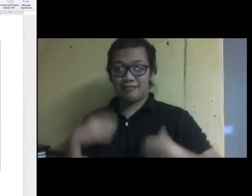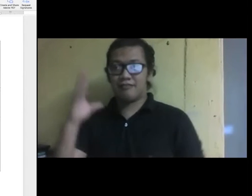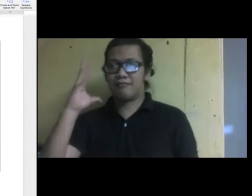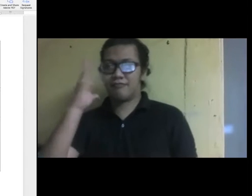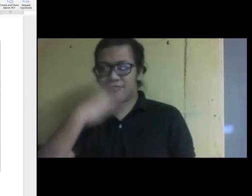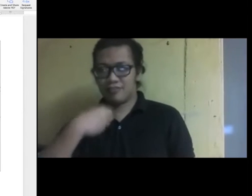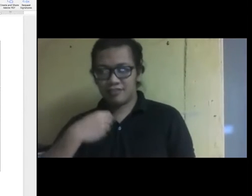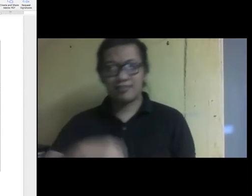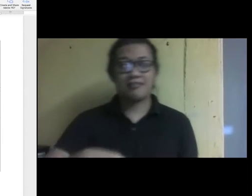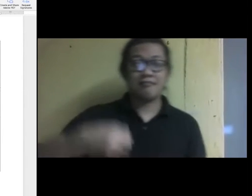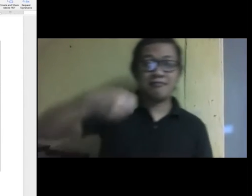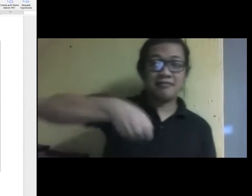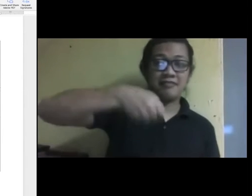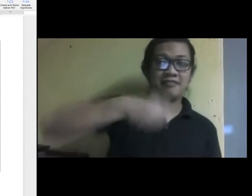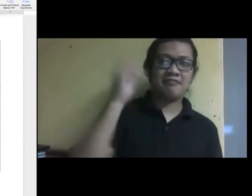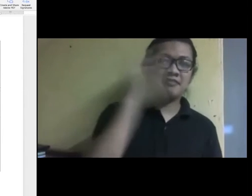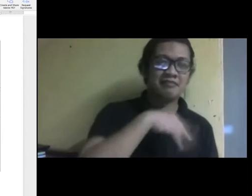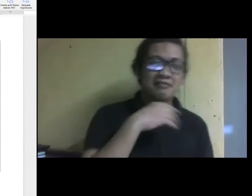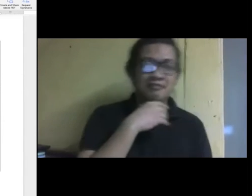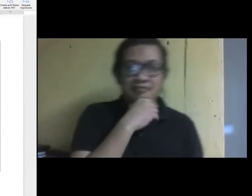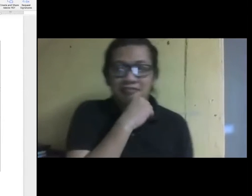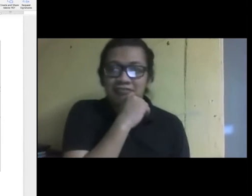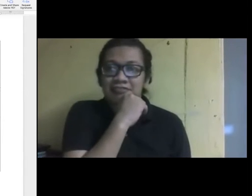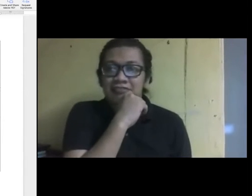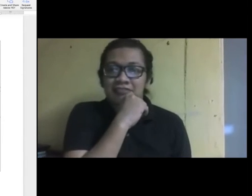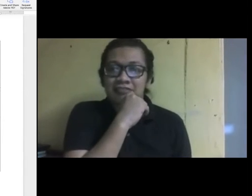So the school bags are pretty.